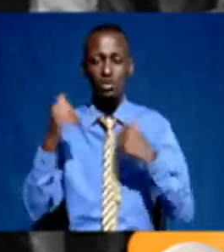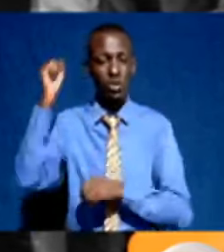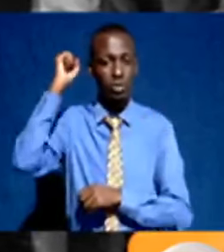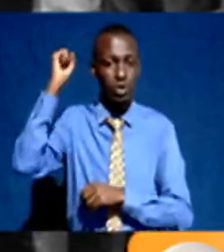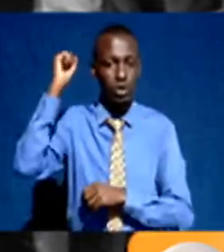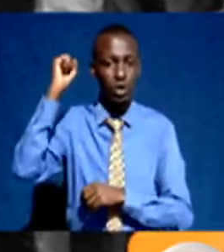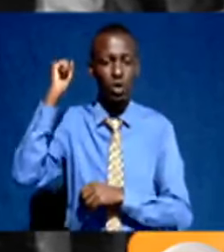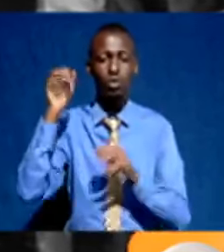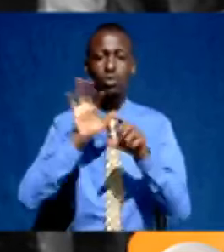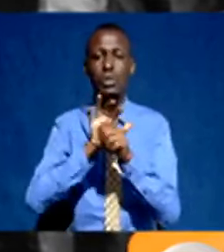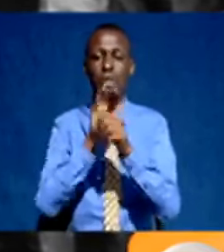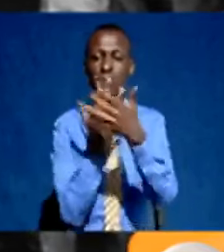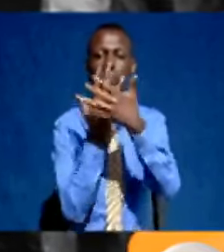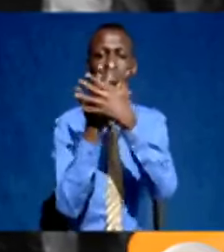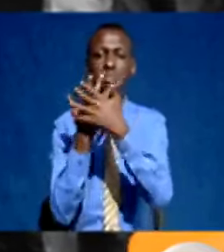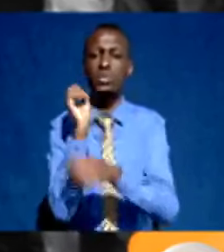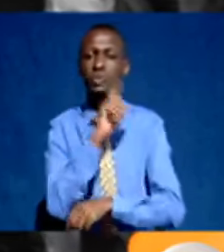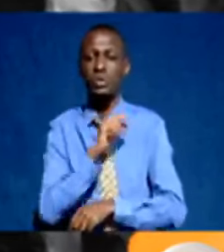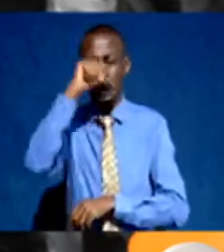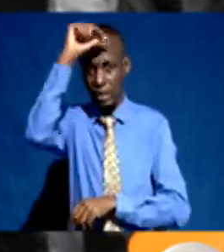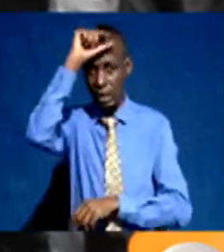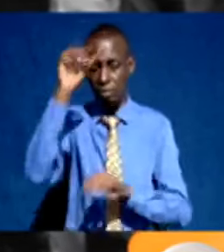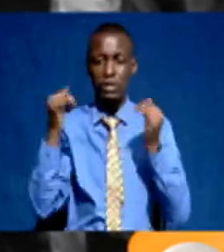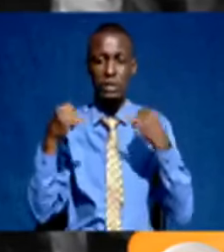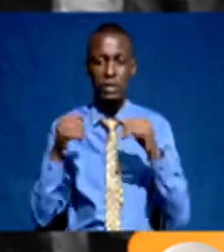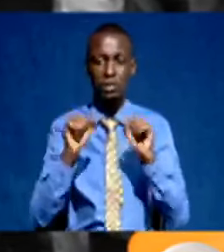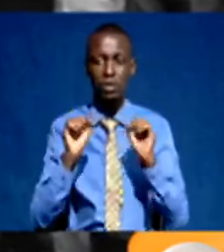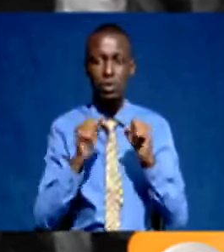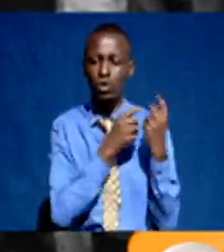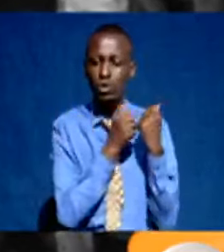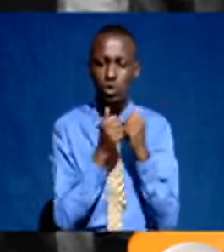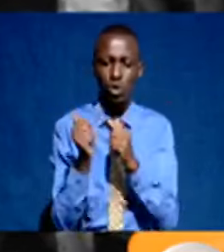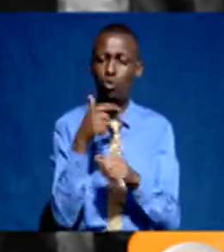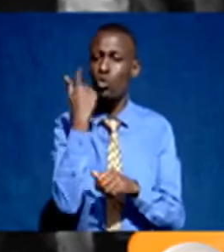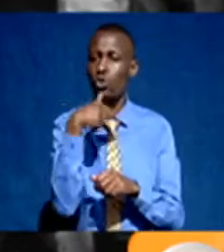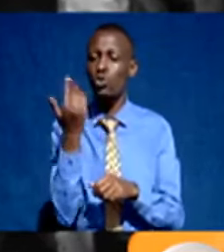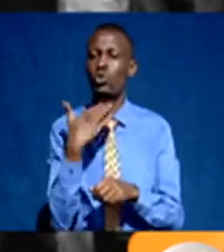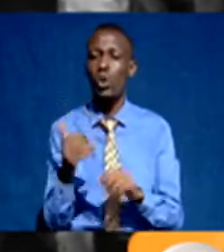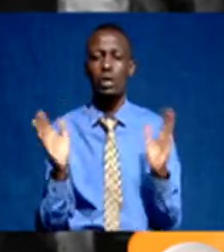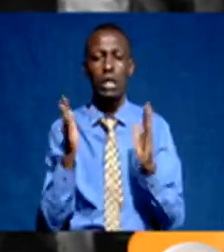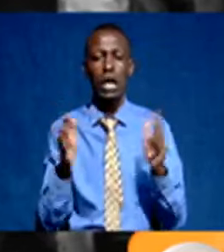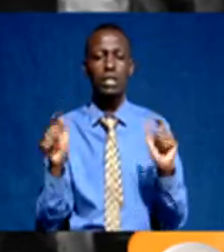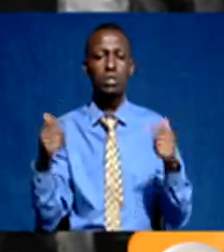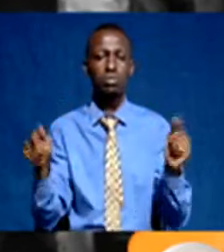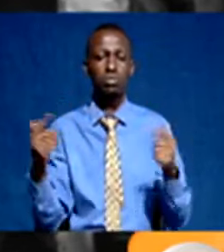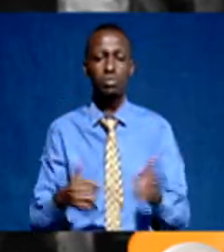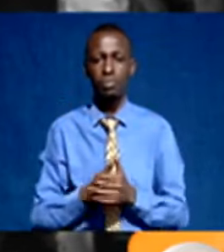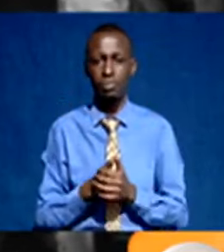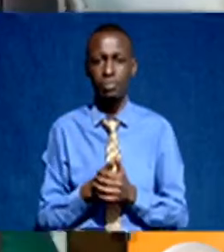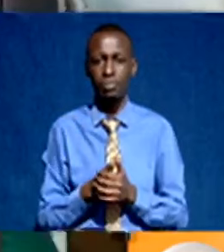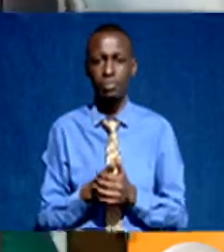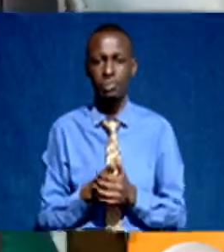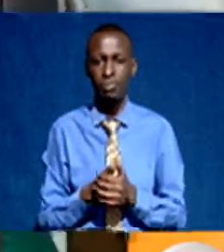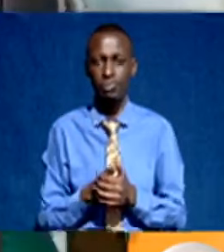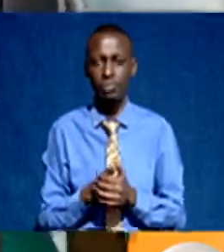political detentions as the state attempted to muffle dissenting voices. I think it radicalized people's minds because it's a very